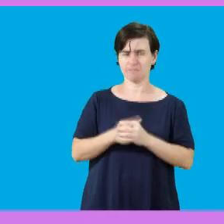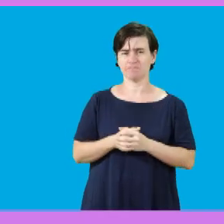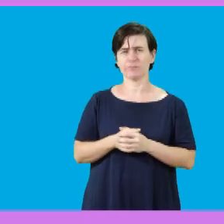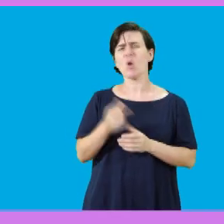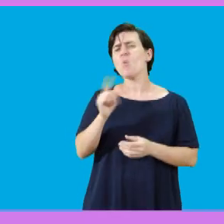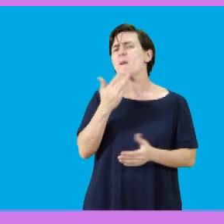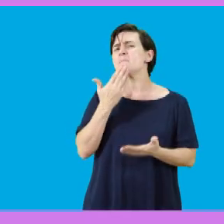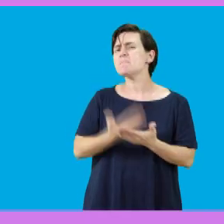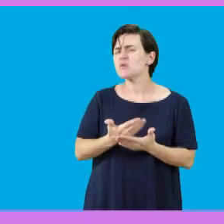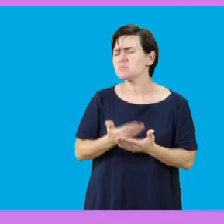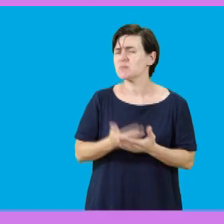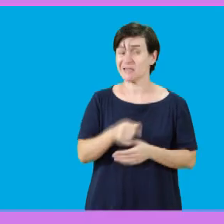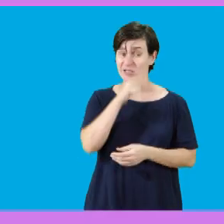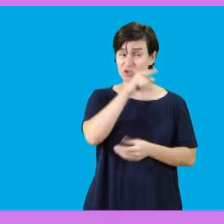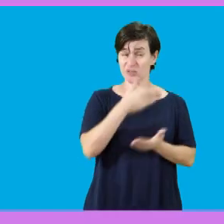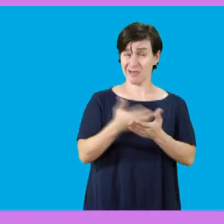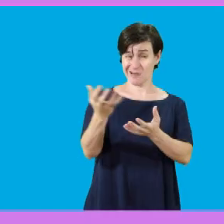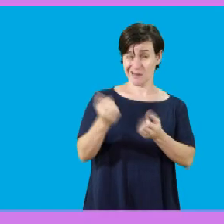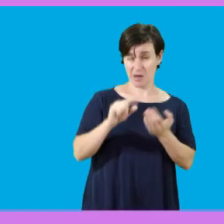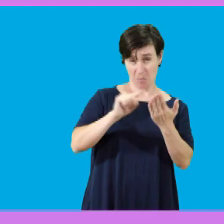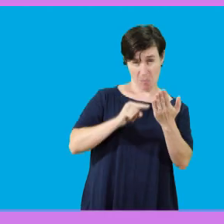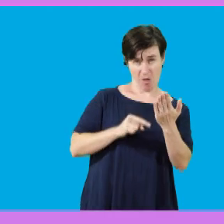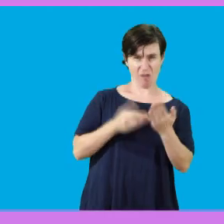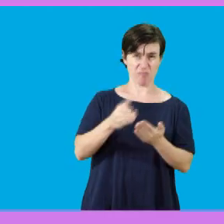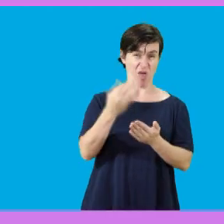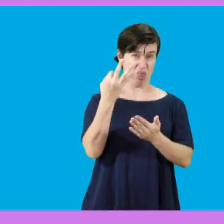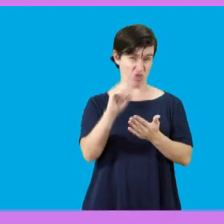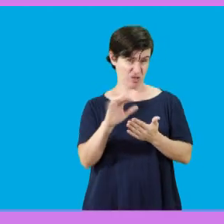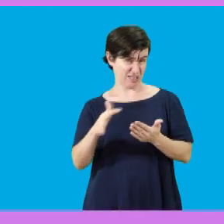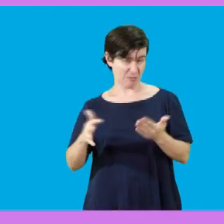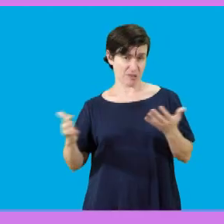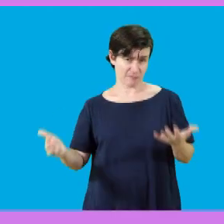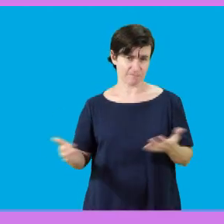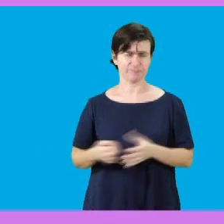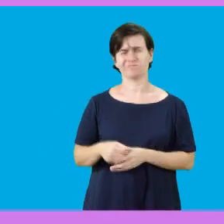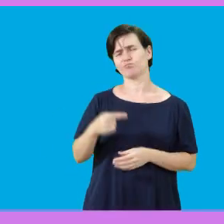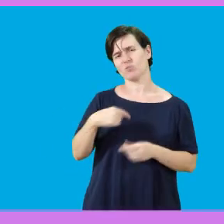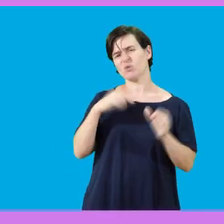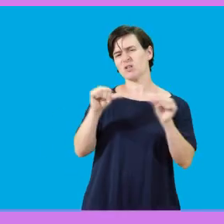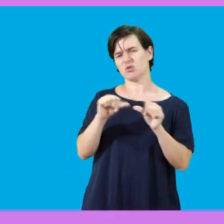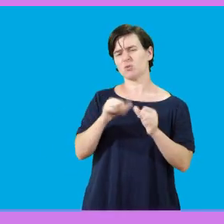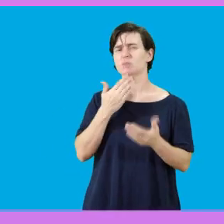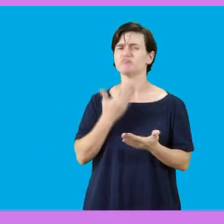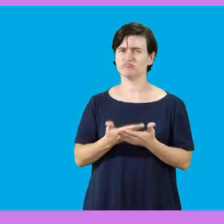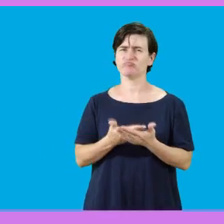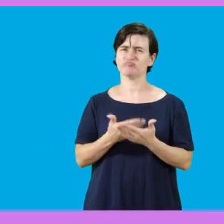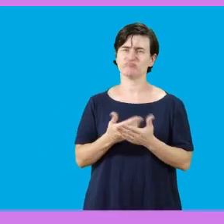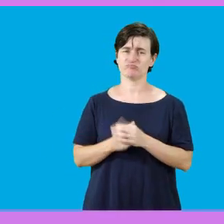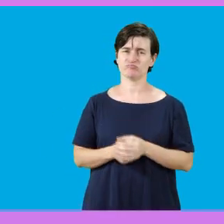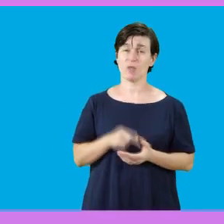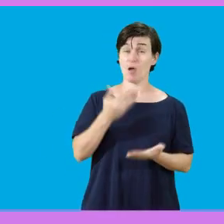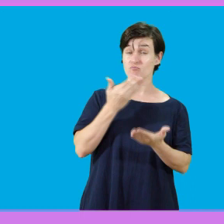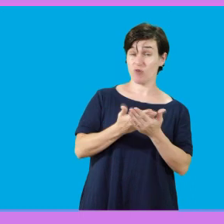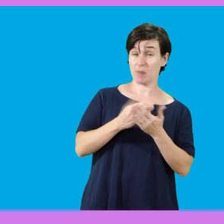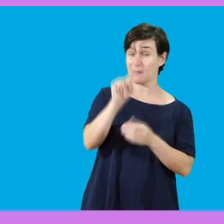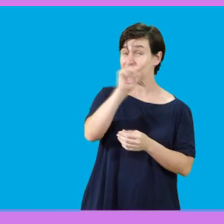is the probability that she might obtain a mark in the 30s? So we say when we determine